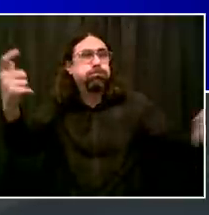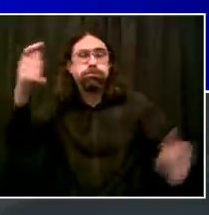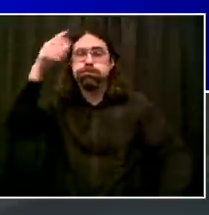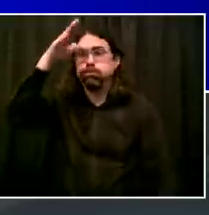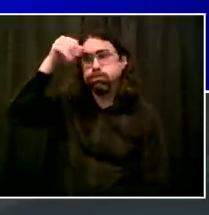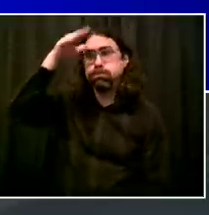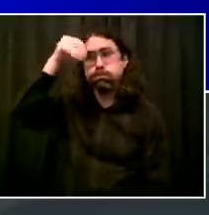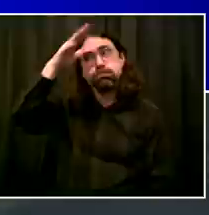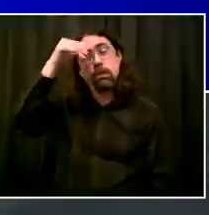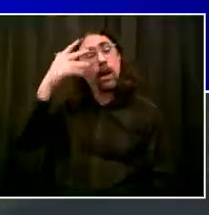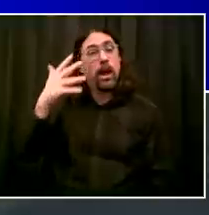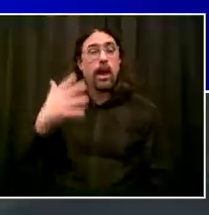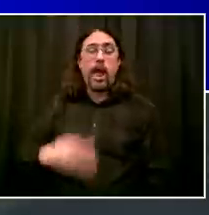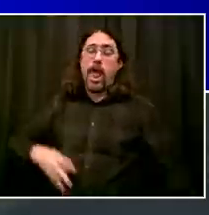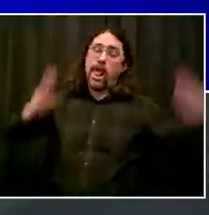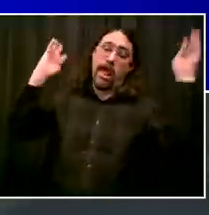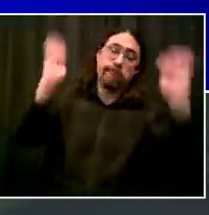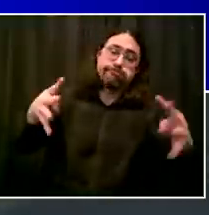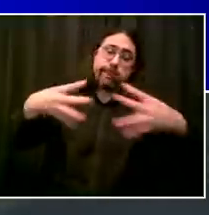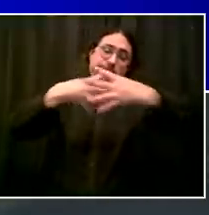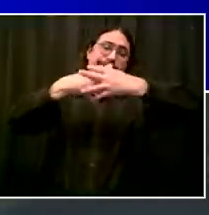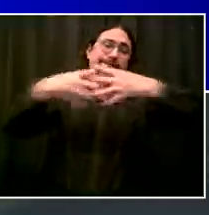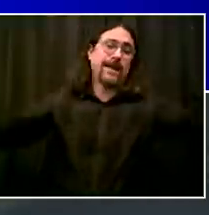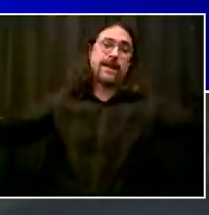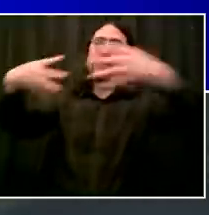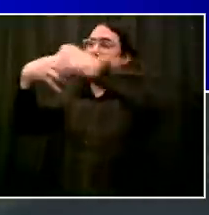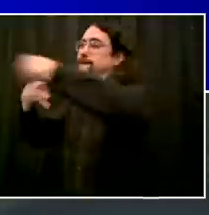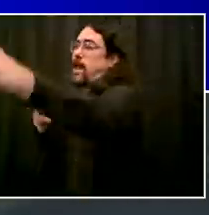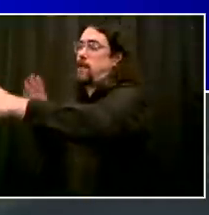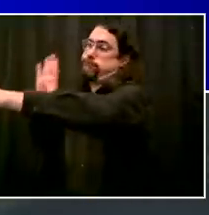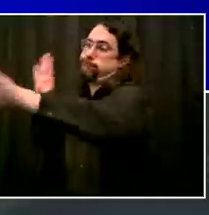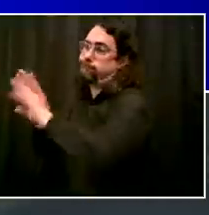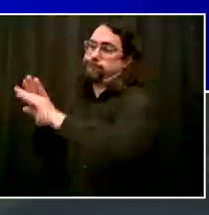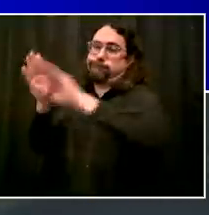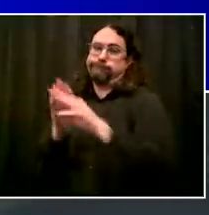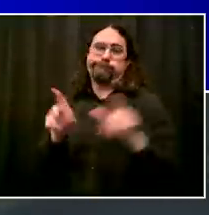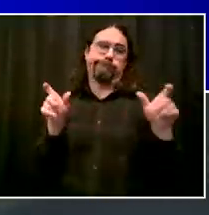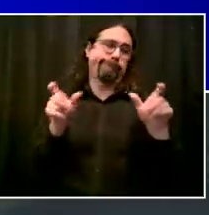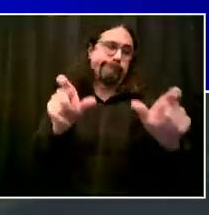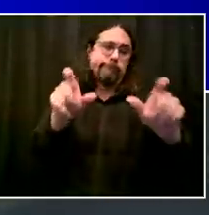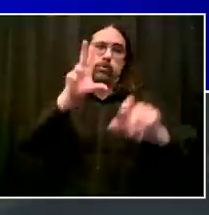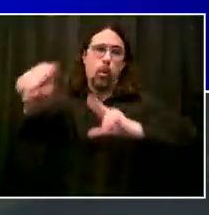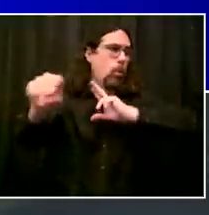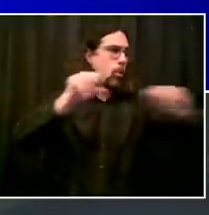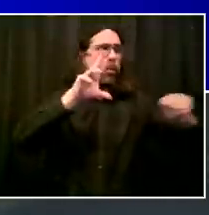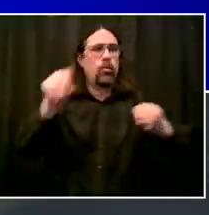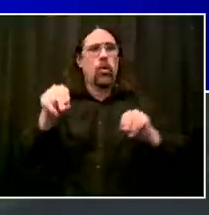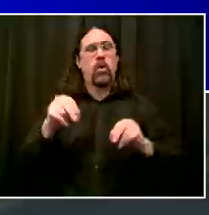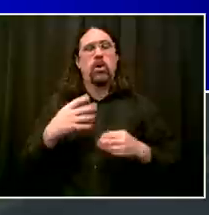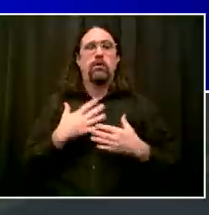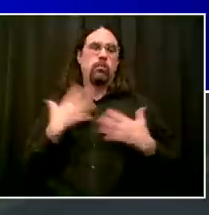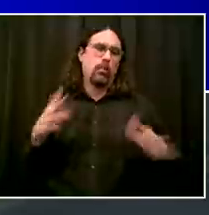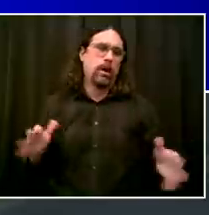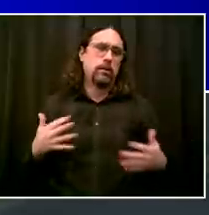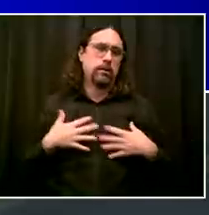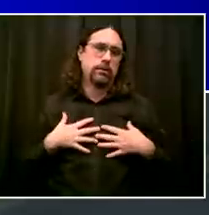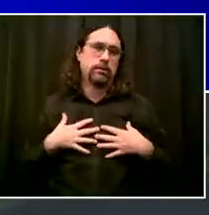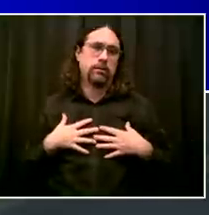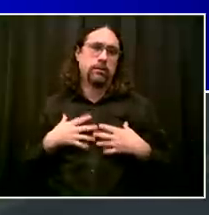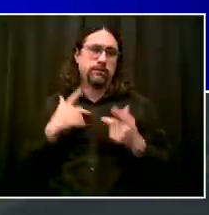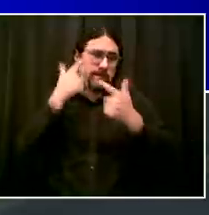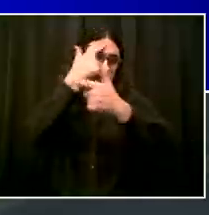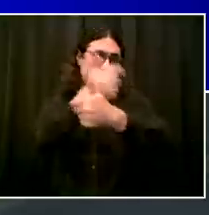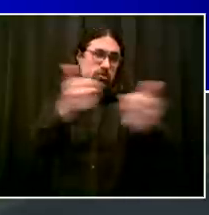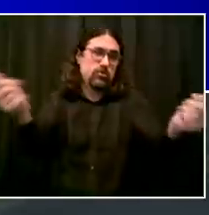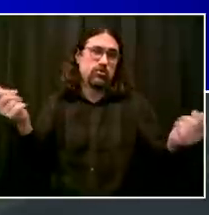Days to help us move forward in this crisis. Now, in parks around the city and all over the city,